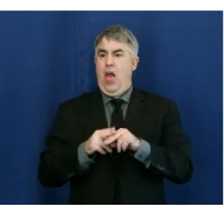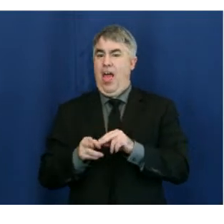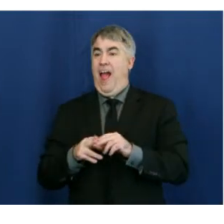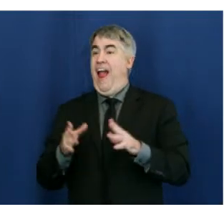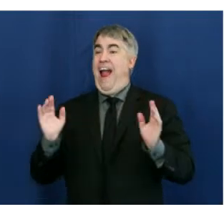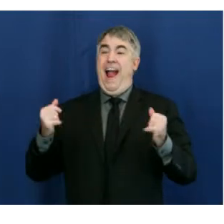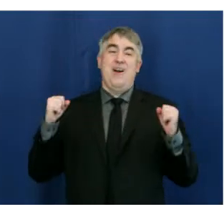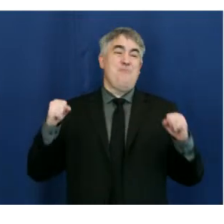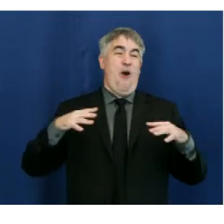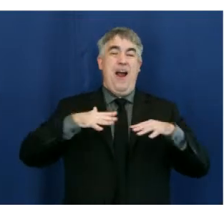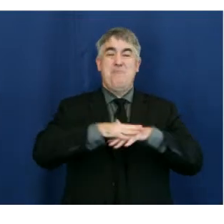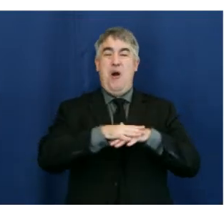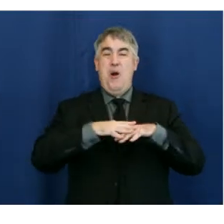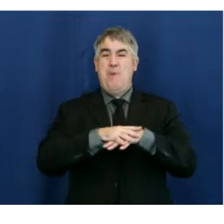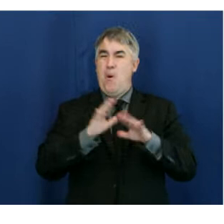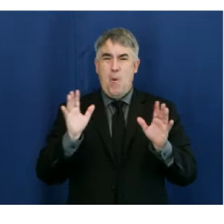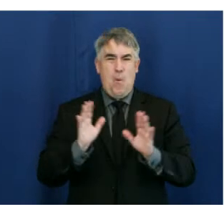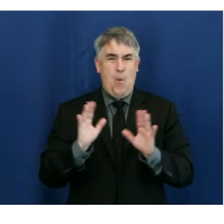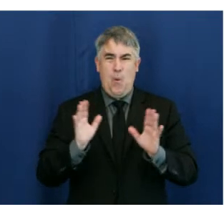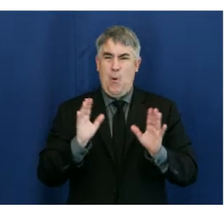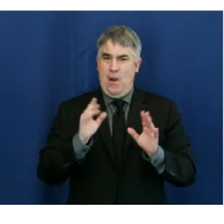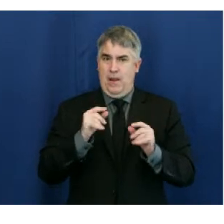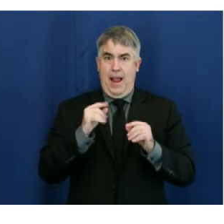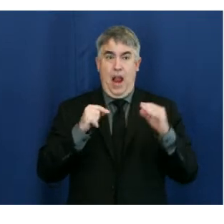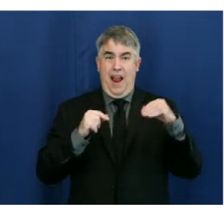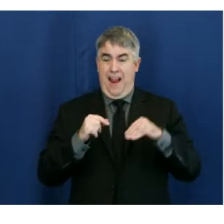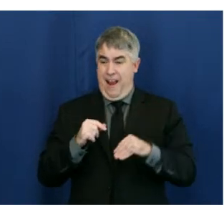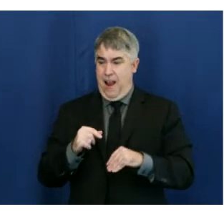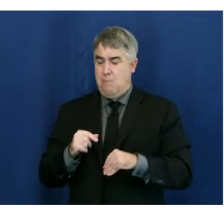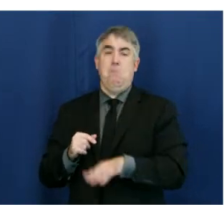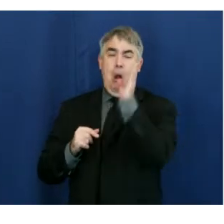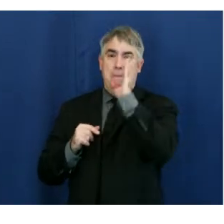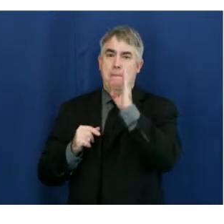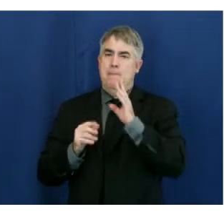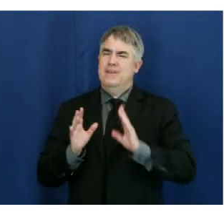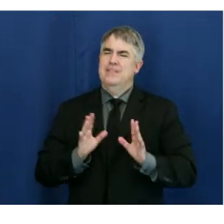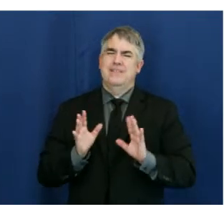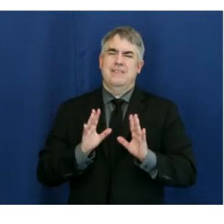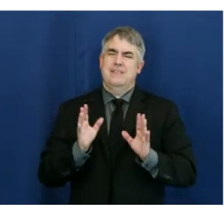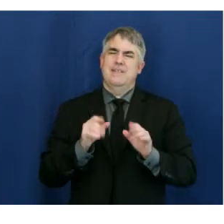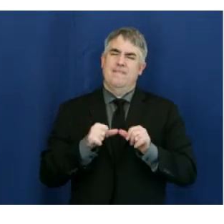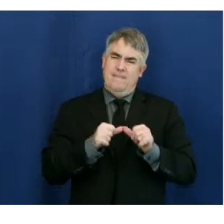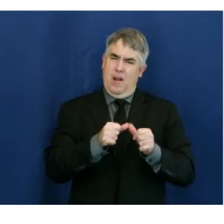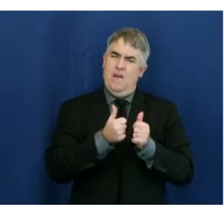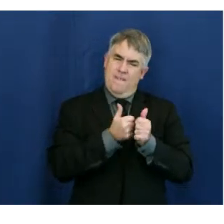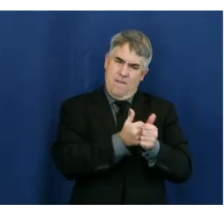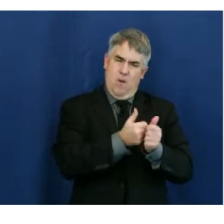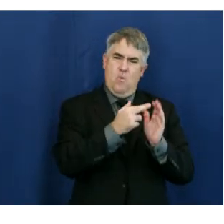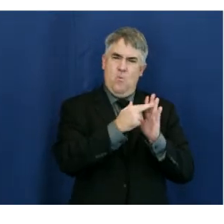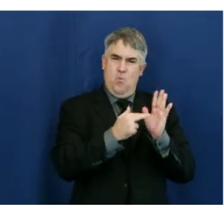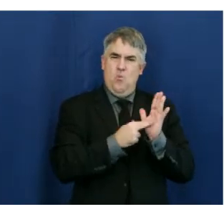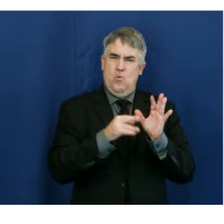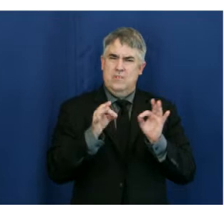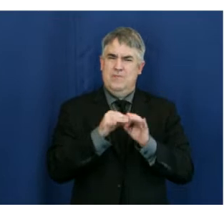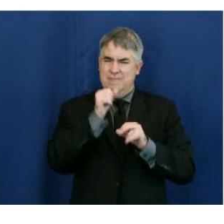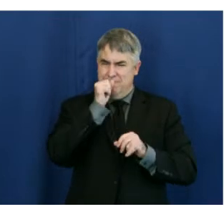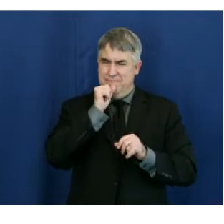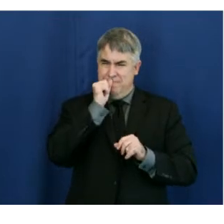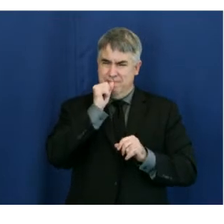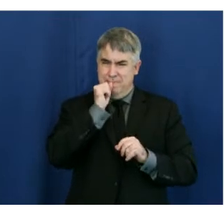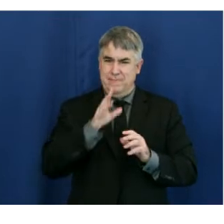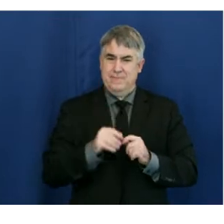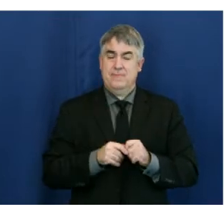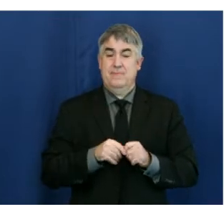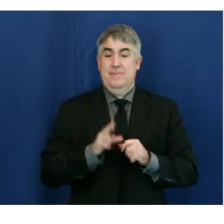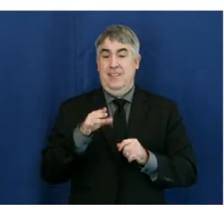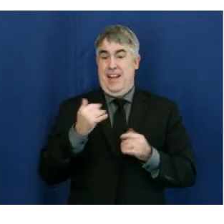as quickly as numbers could trend one direction, they can rapidly turn around and trend another direction, particularly with the more contagious strain of